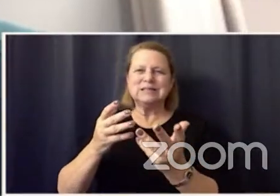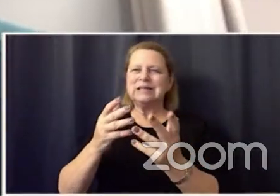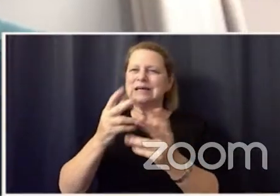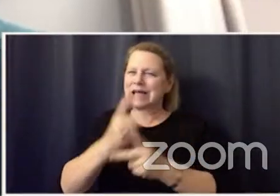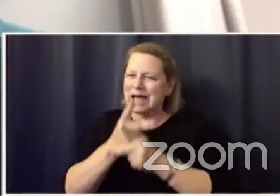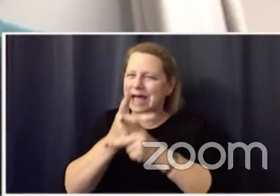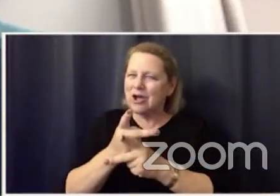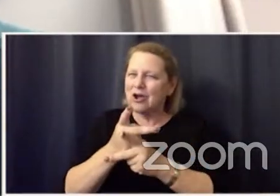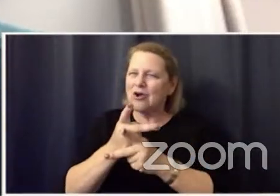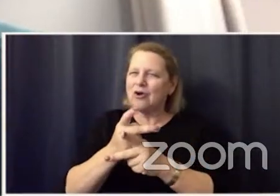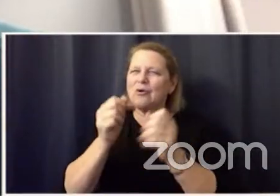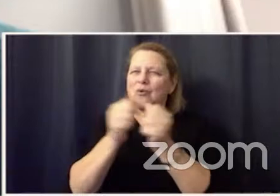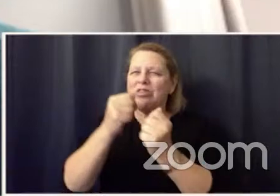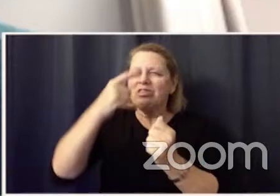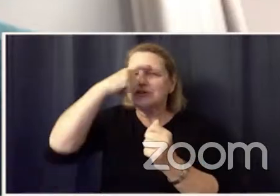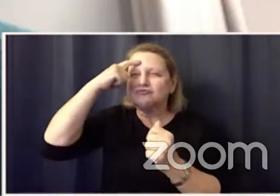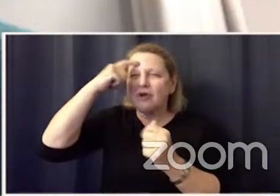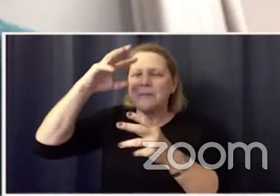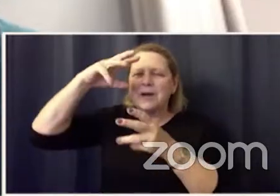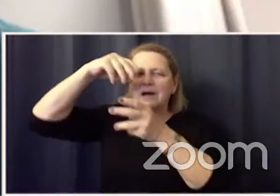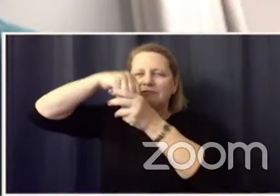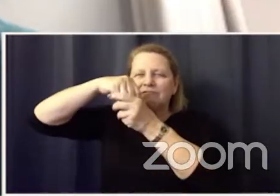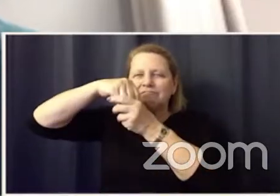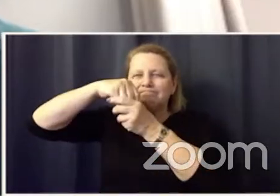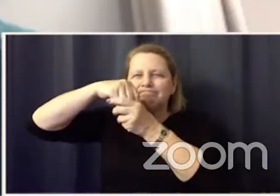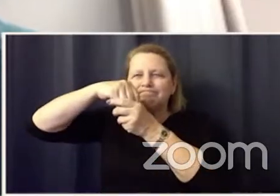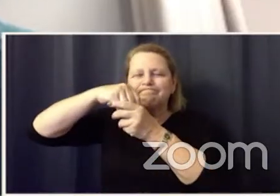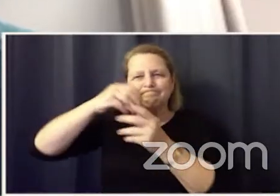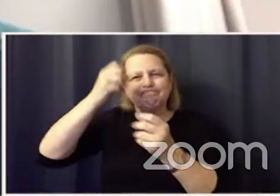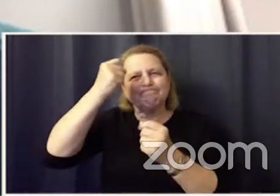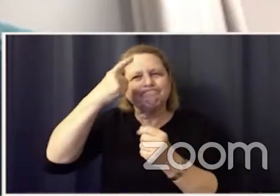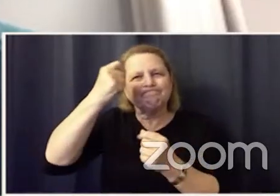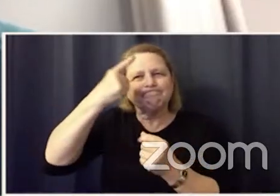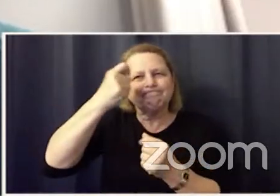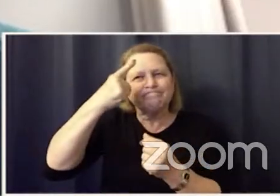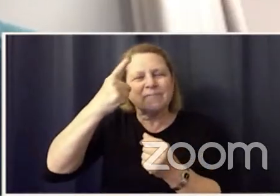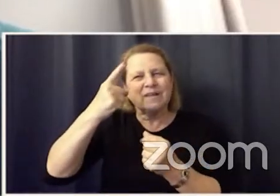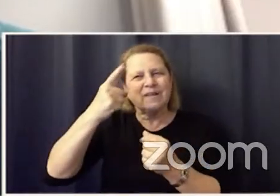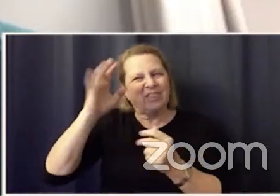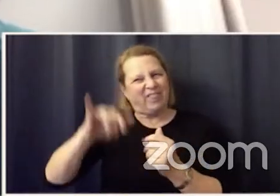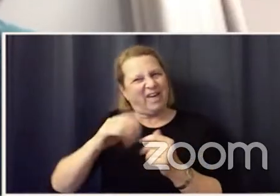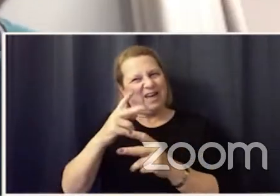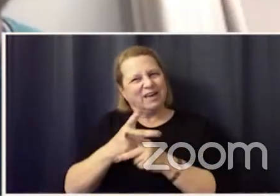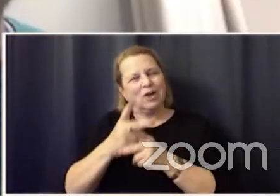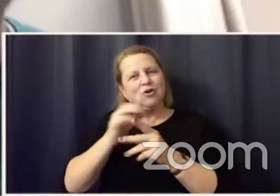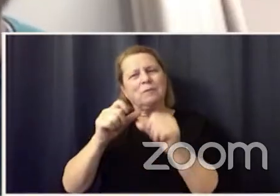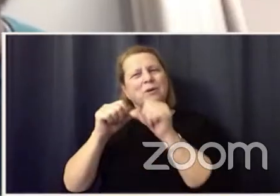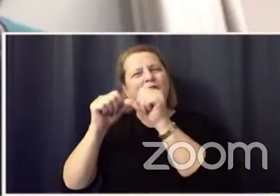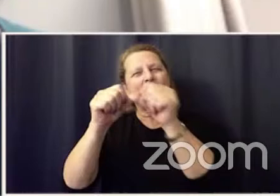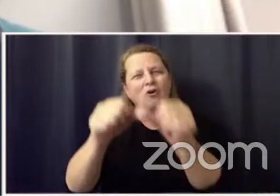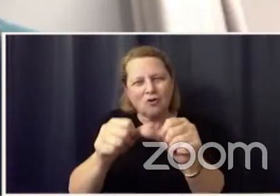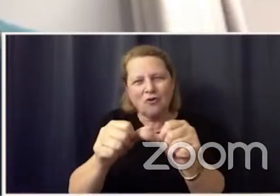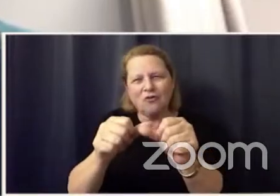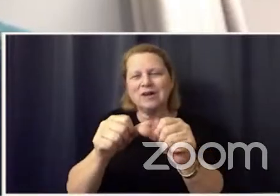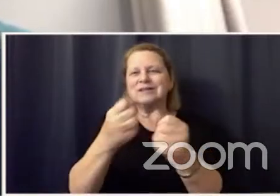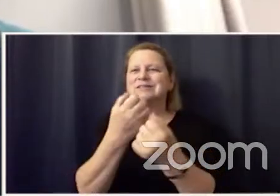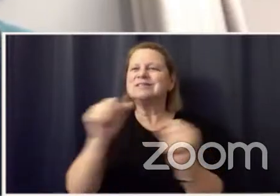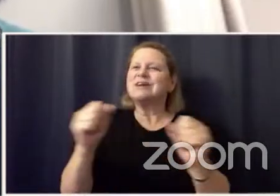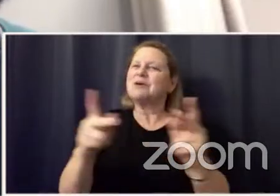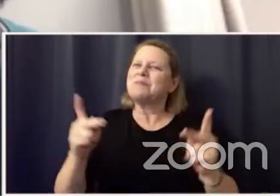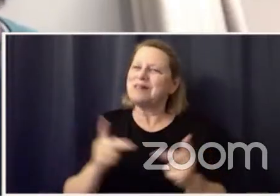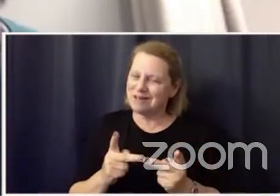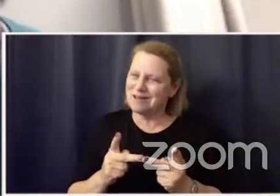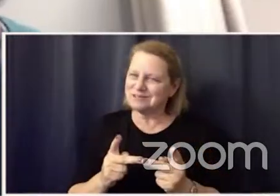our patients, that we can provide longitudinal care in a safe space.